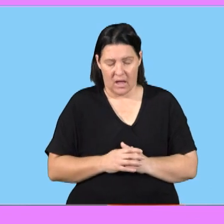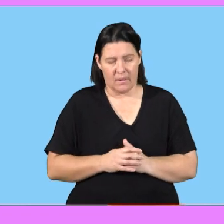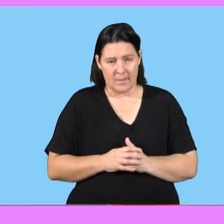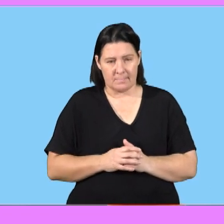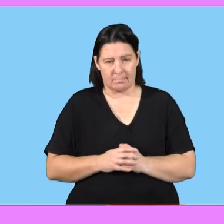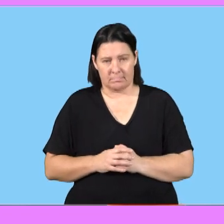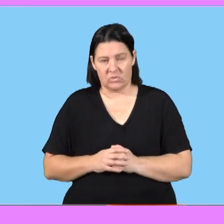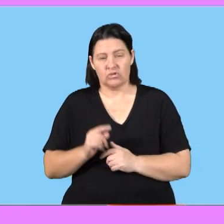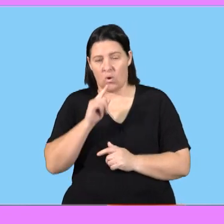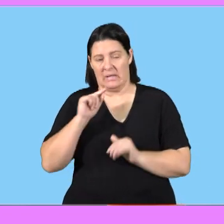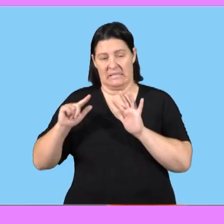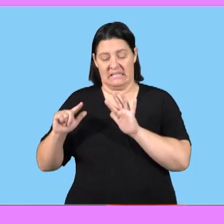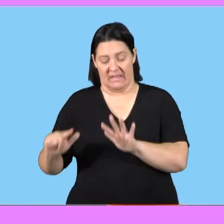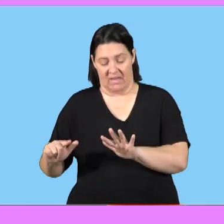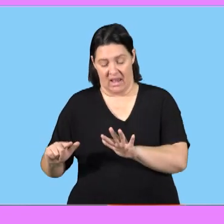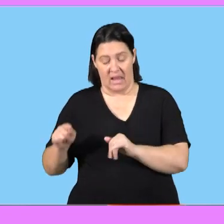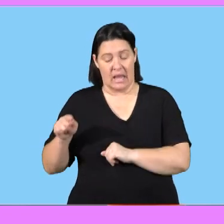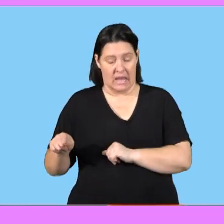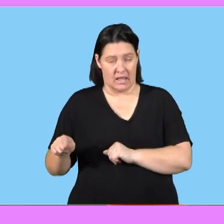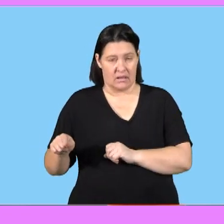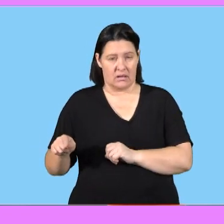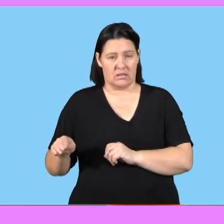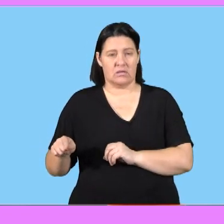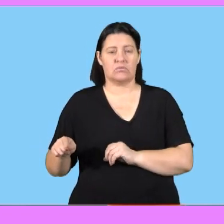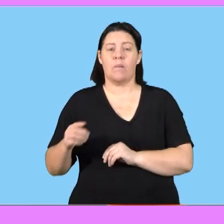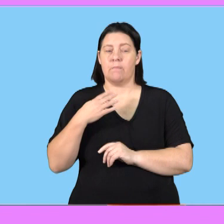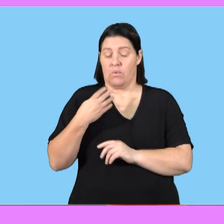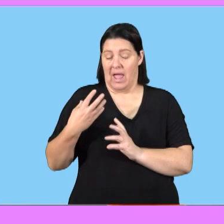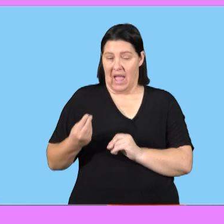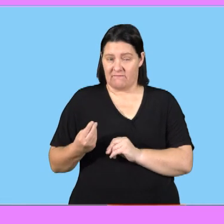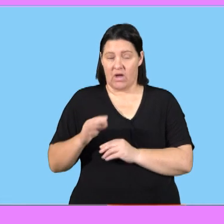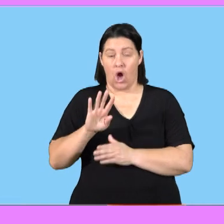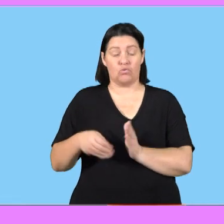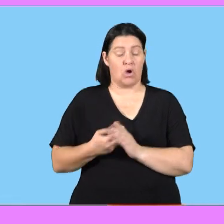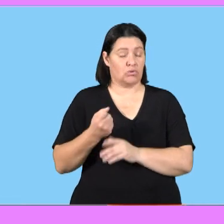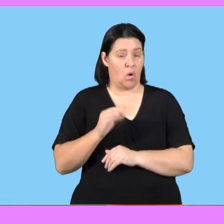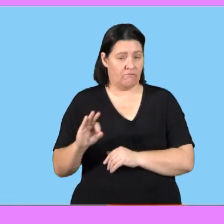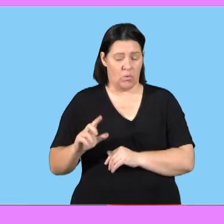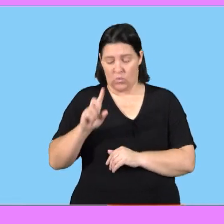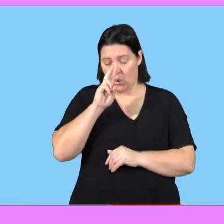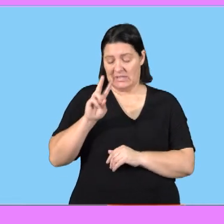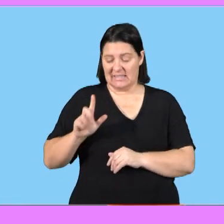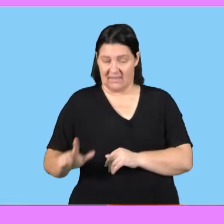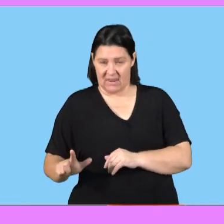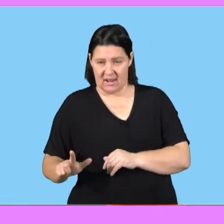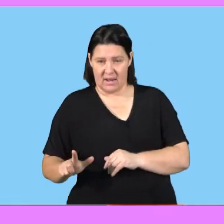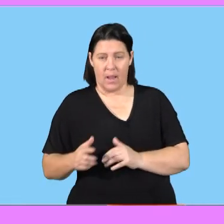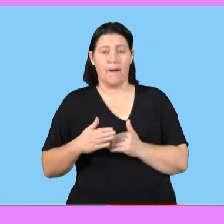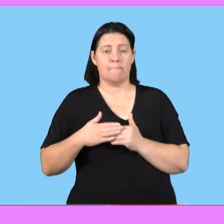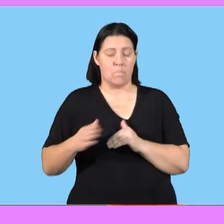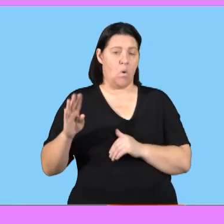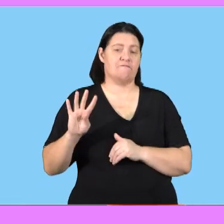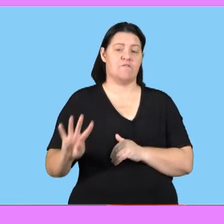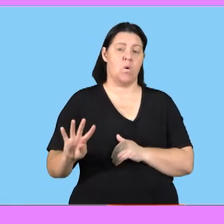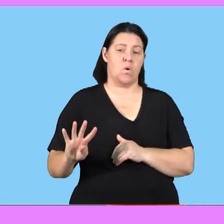number is 7, the first decimal value. So if we have to round off, we look at 7. 7 is greater than